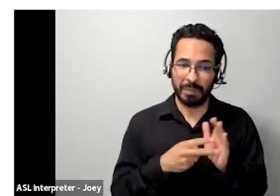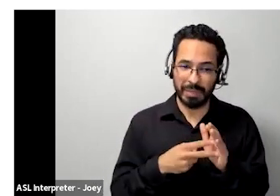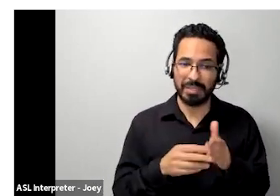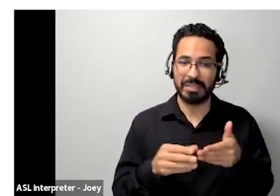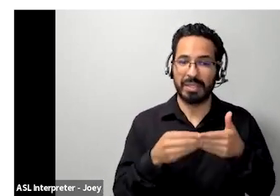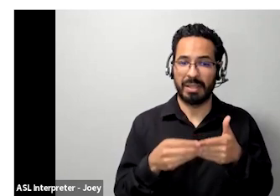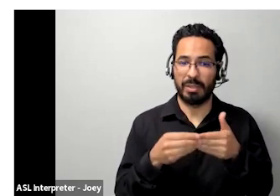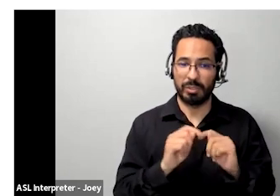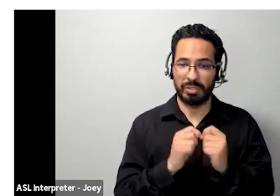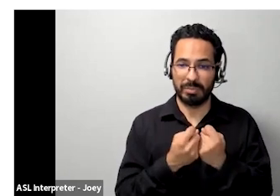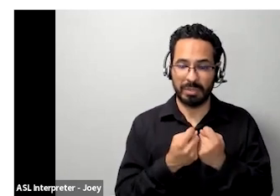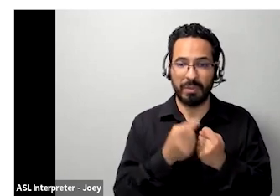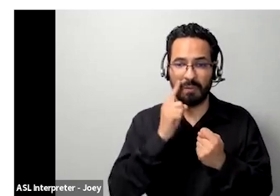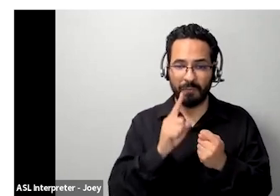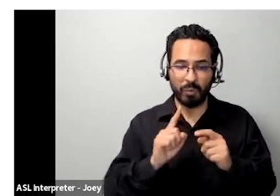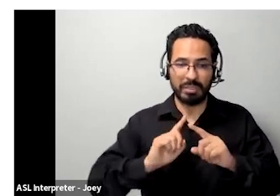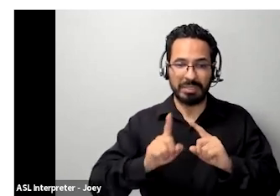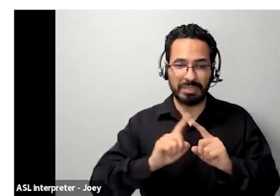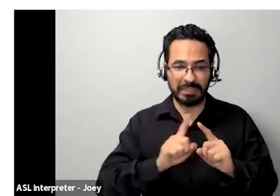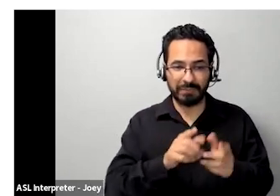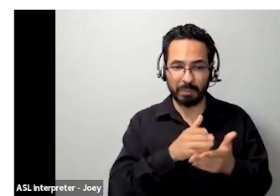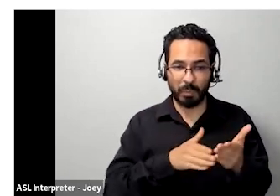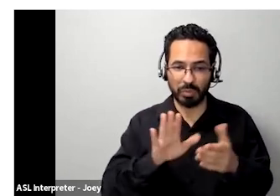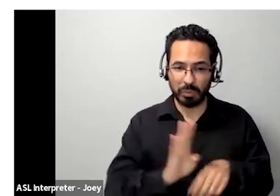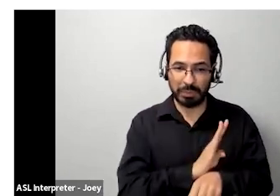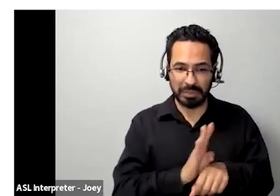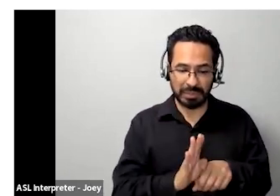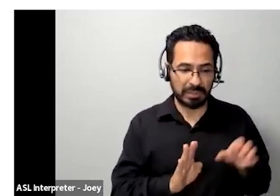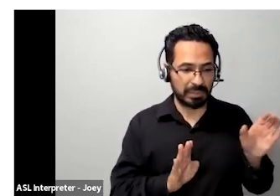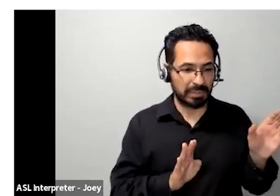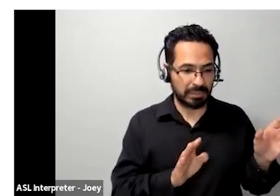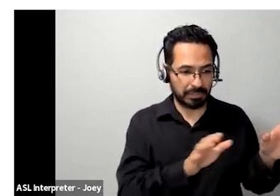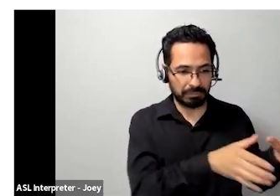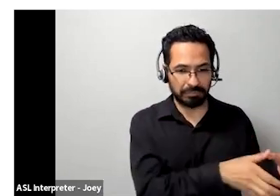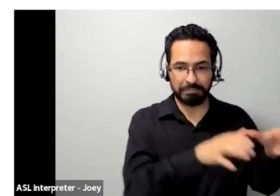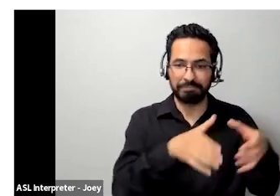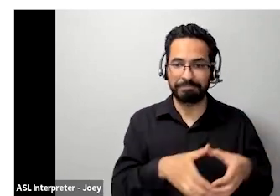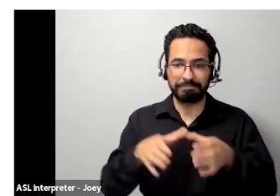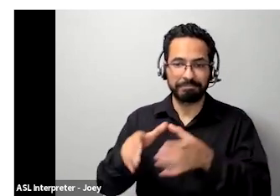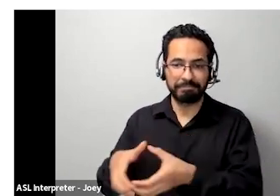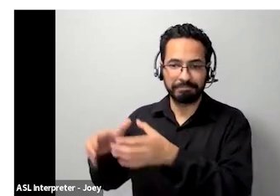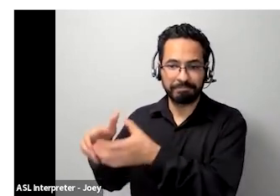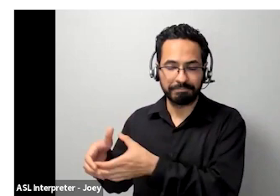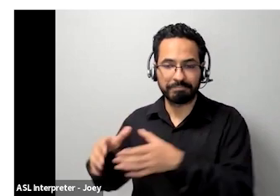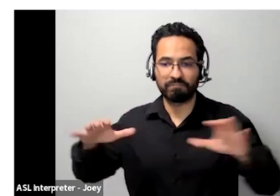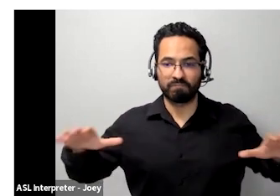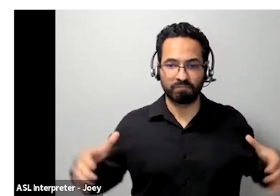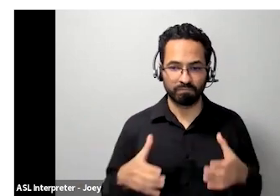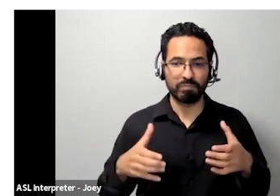is cross-organizational from different parts of your business can really bring their perspective into what it is that you're doing.